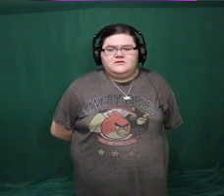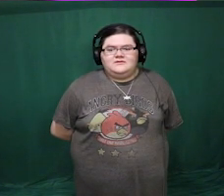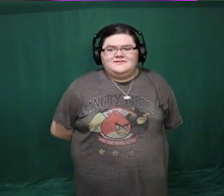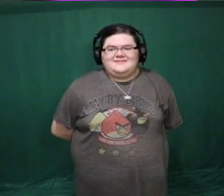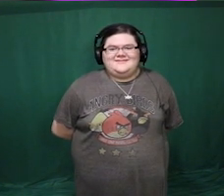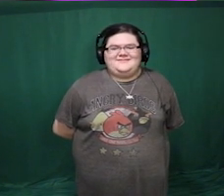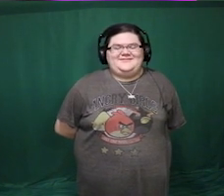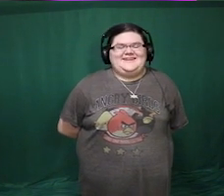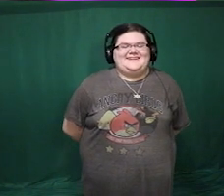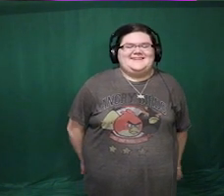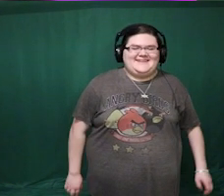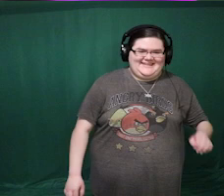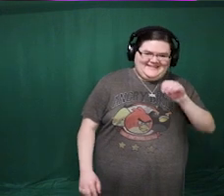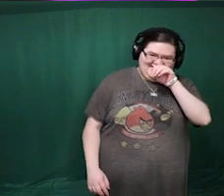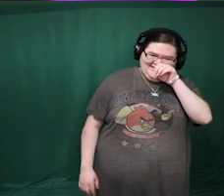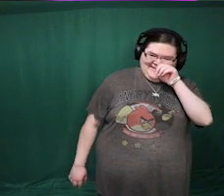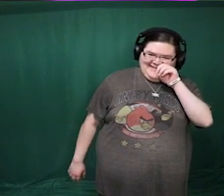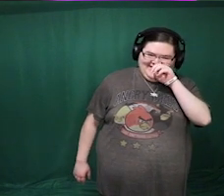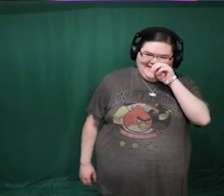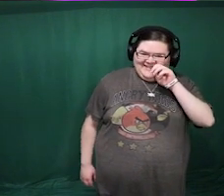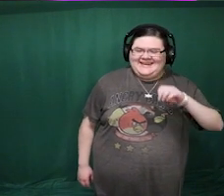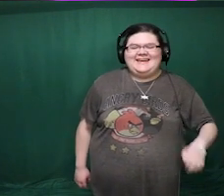Fuck. Oh, ticket!